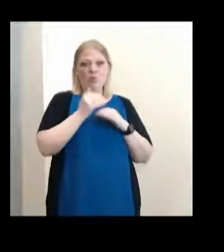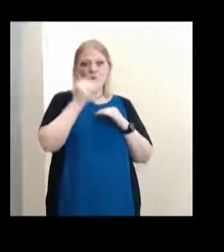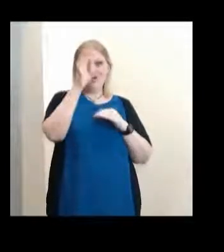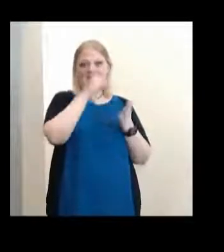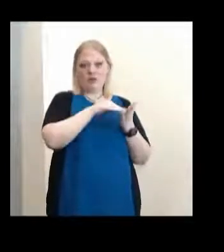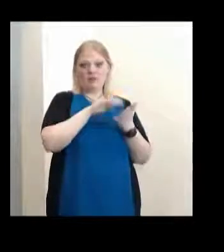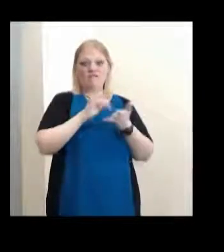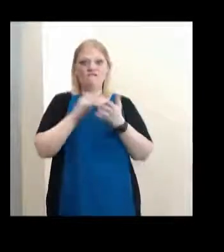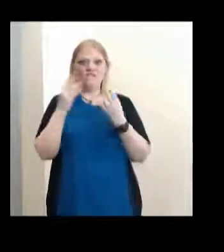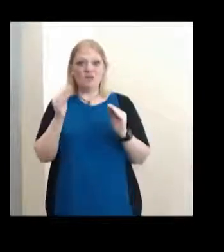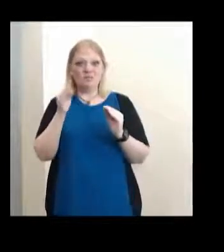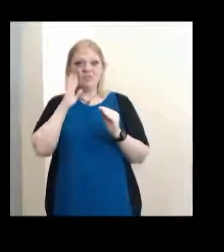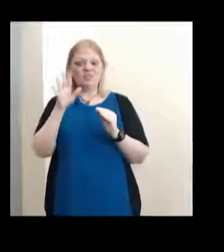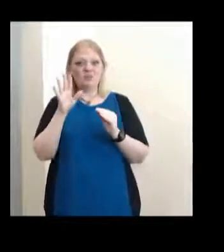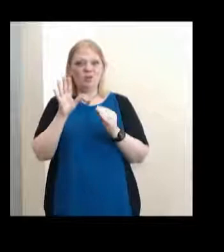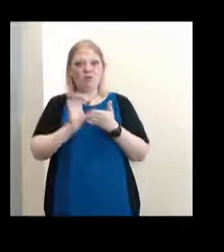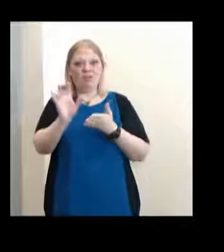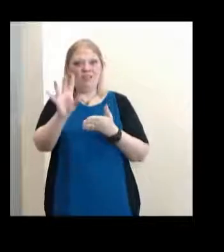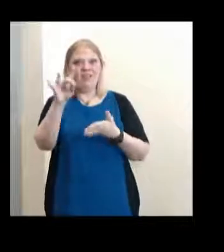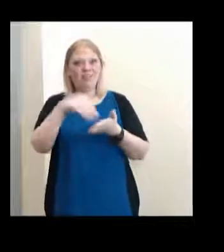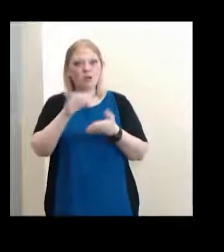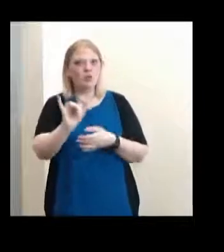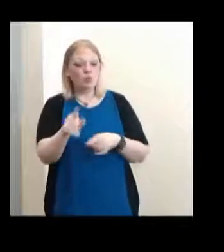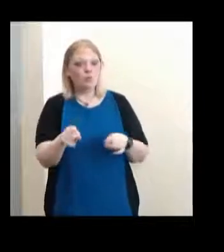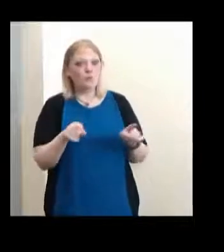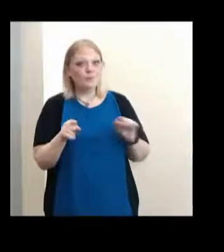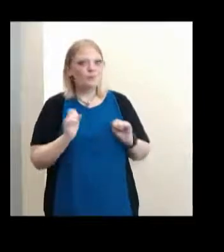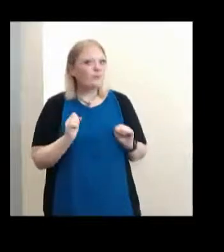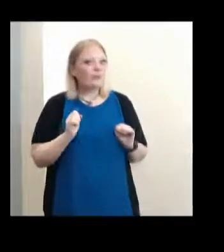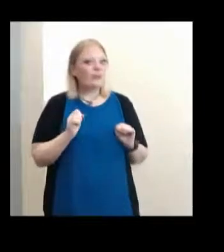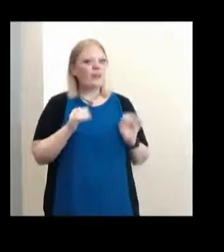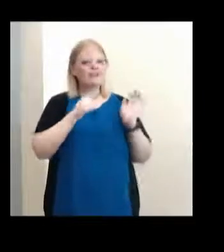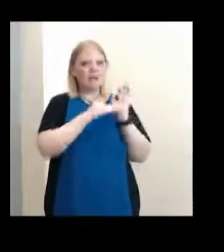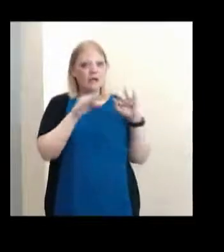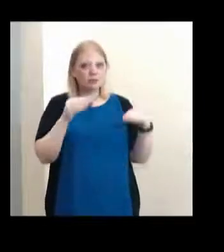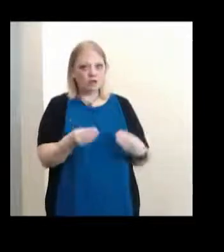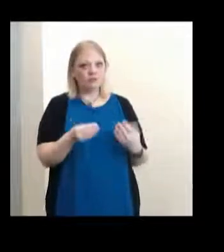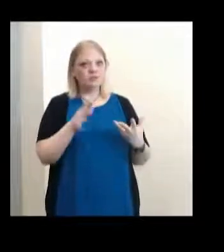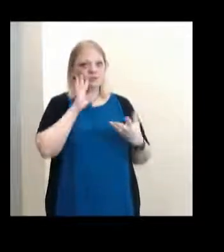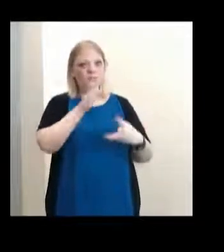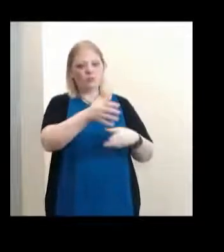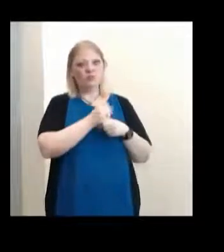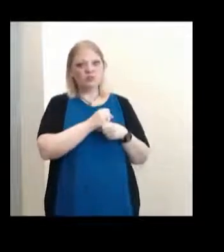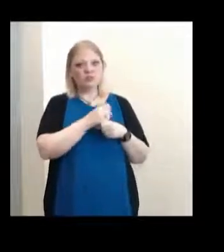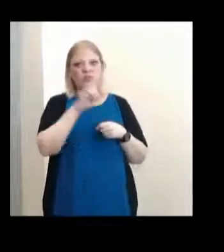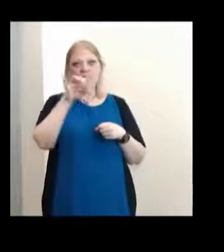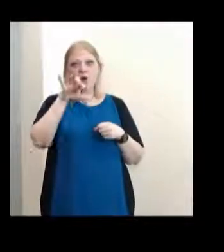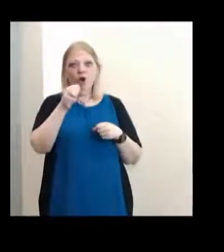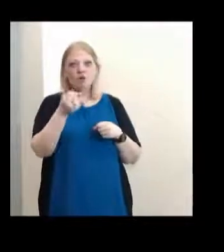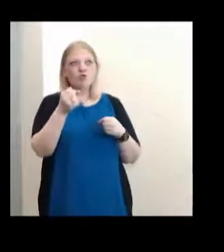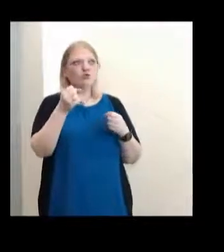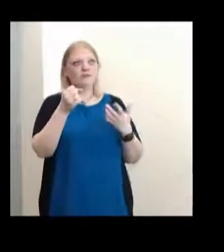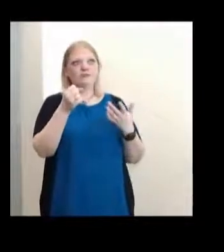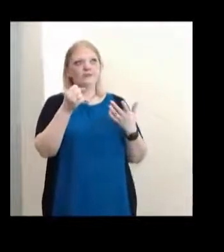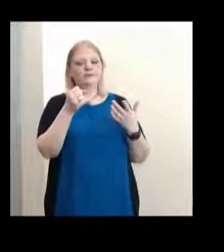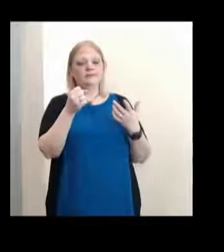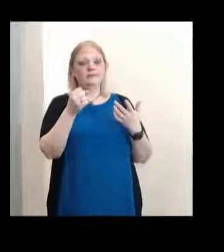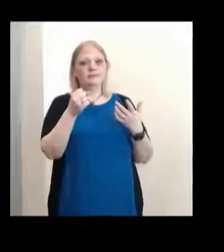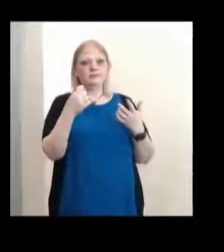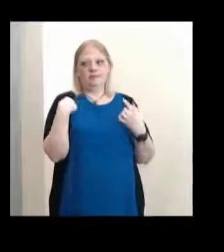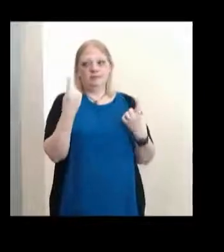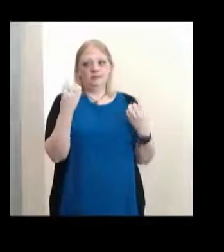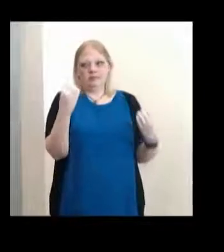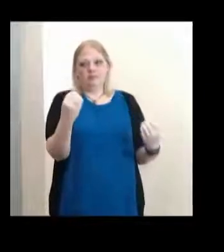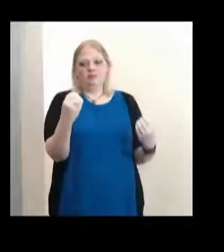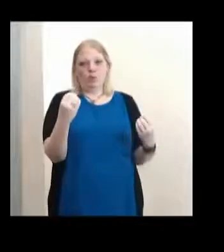pharmacies will be receiving more than 8,000 of those doses. And there are doctors' offices that will be receiving hundreds that had not gotten zero or